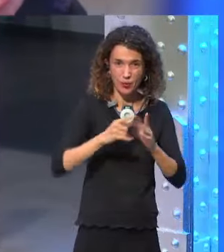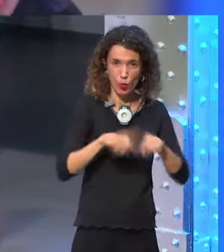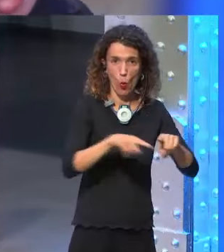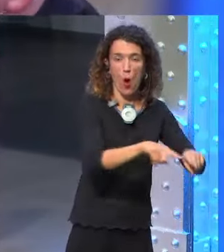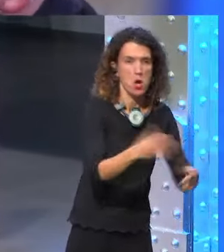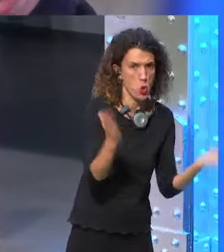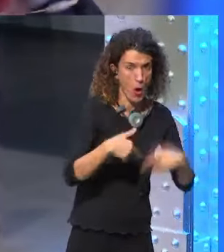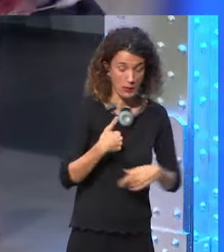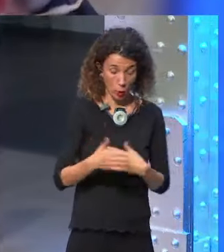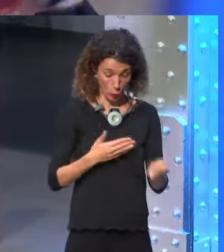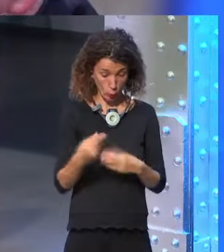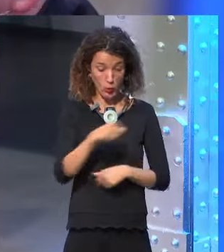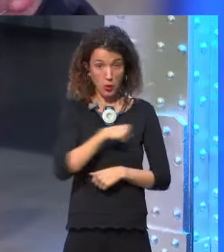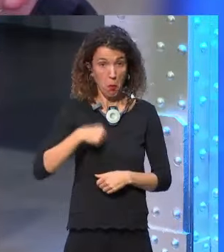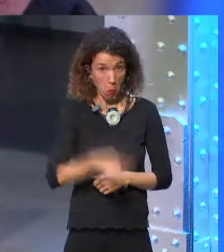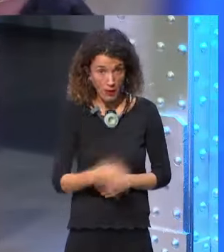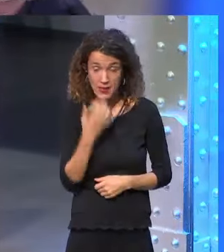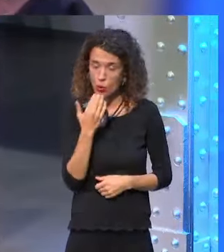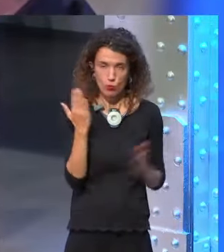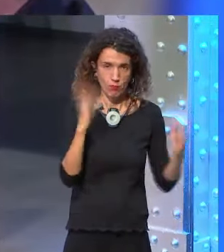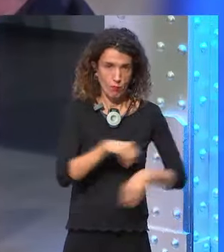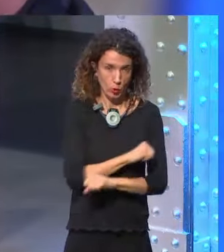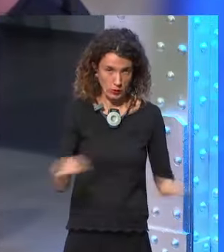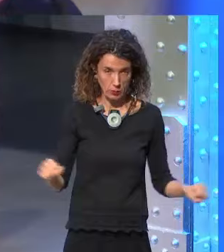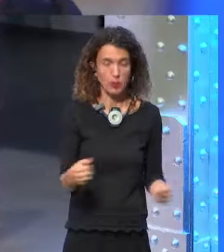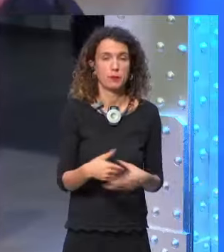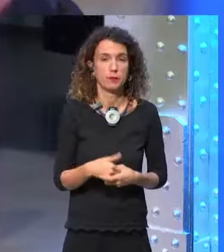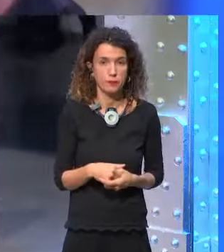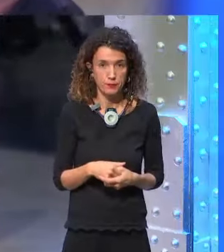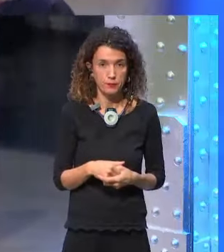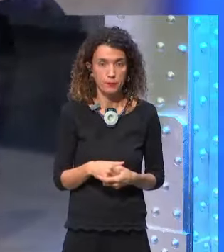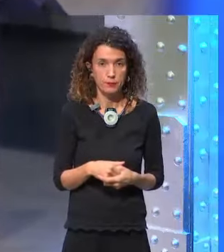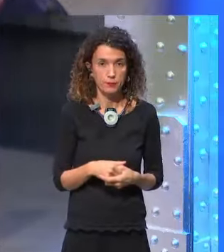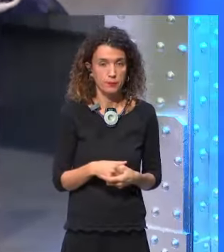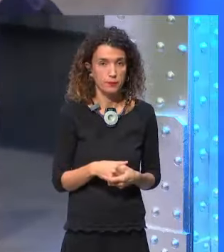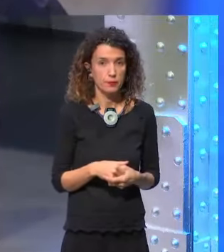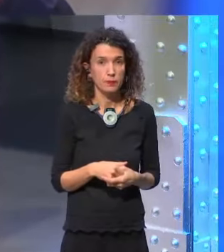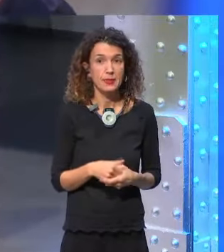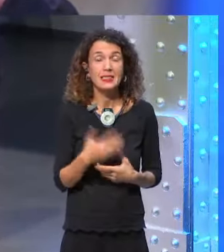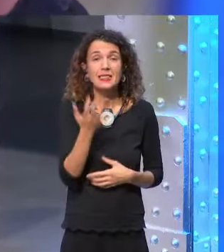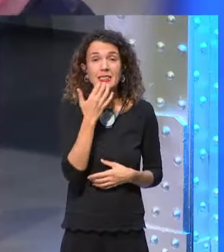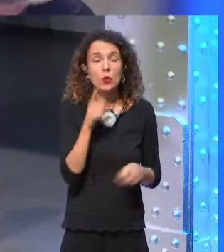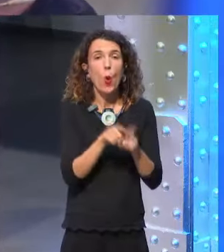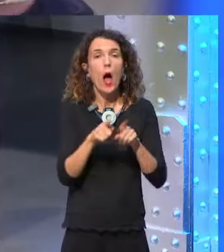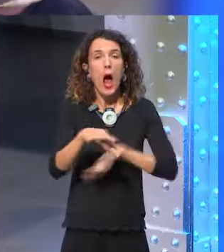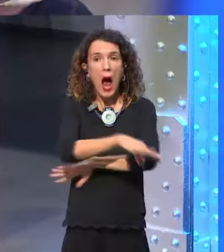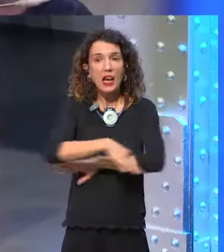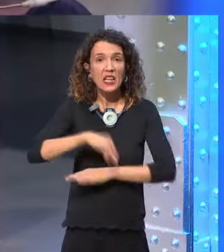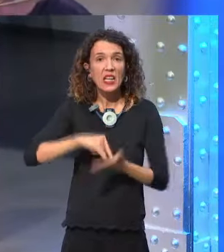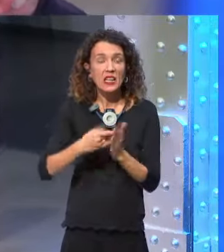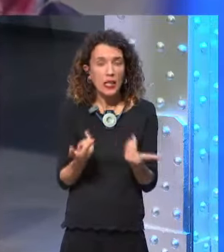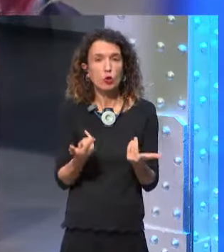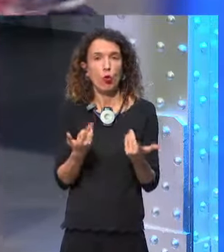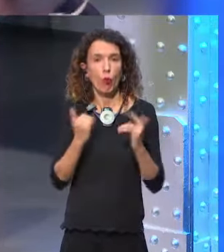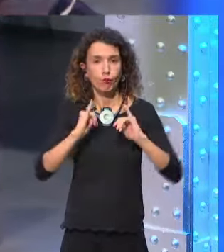what do I do in this case? And oftentimes this is still done like this. Or you're the architect that literally stands on the building site and says, no, wait a second, stop